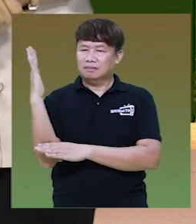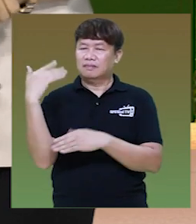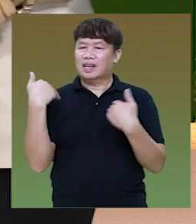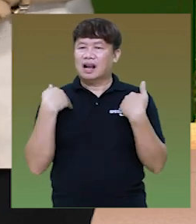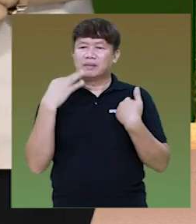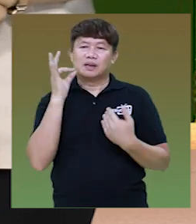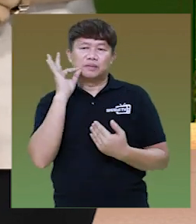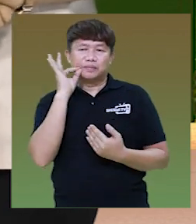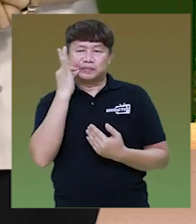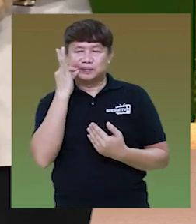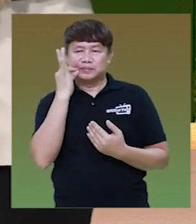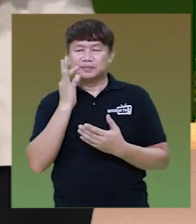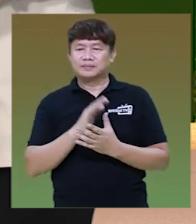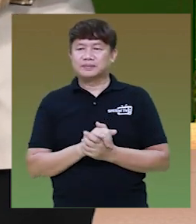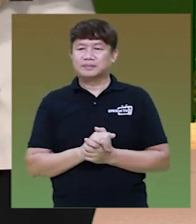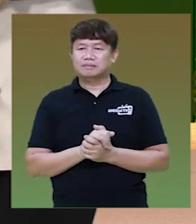fruits.